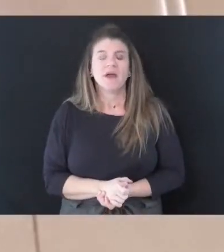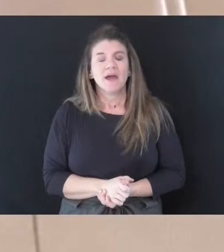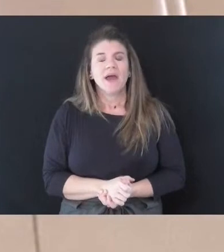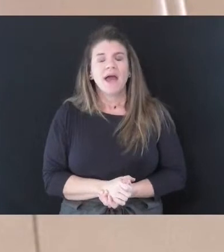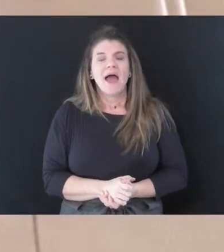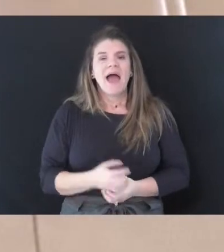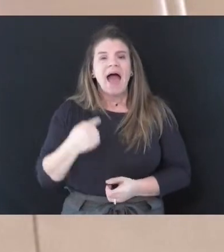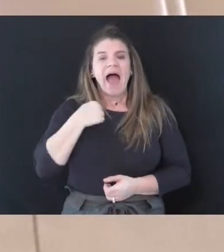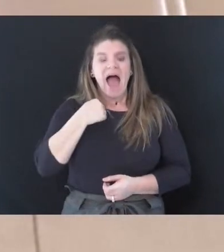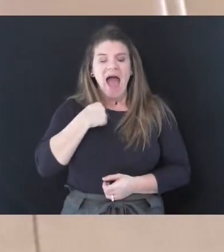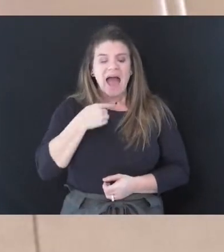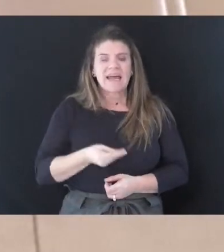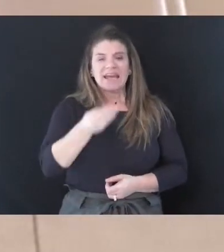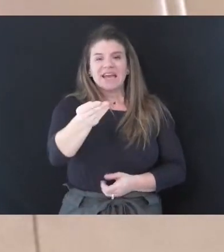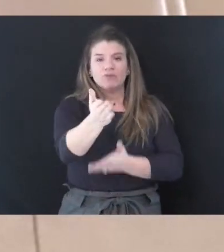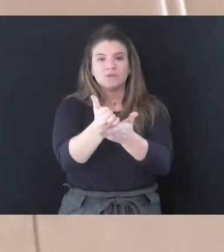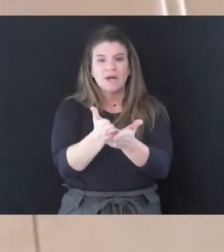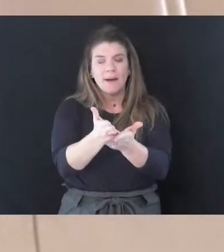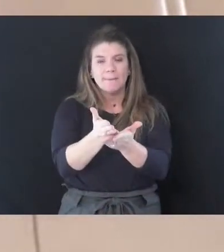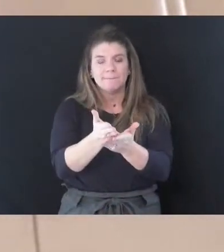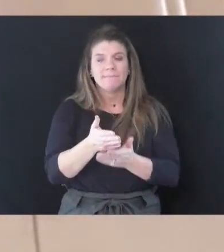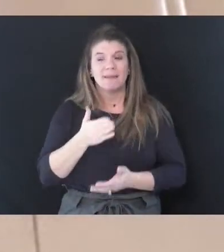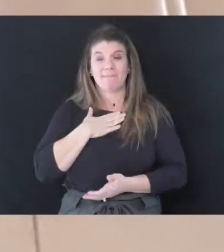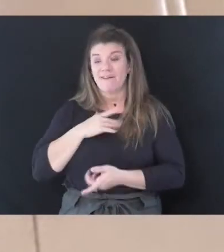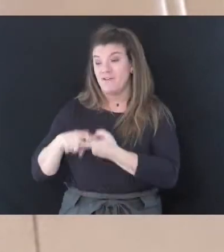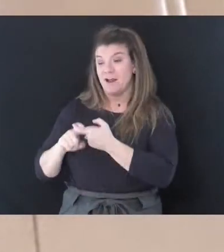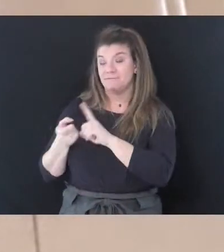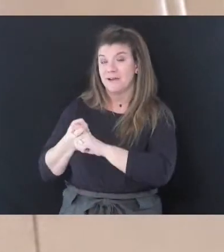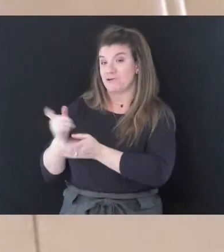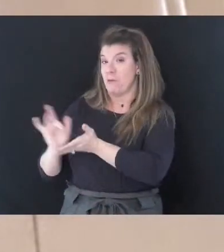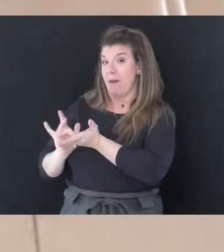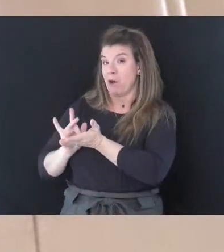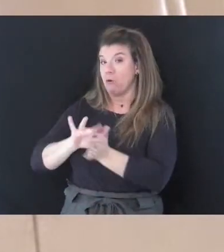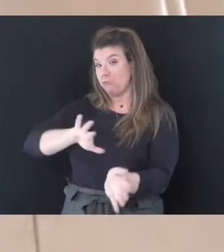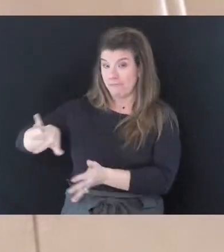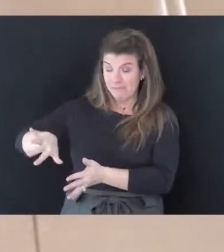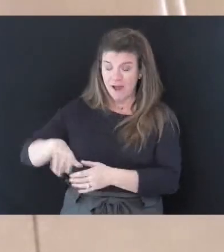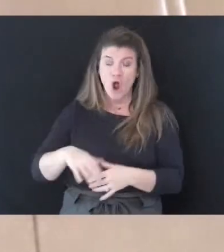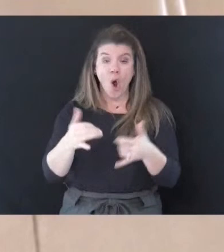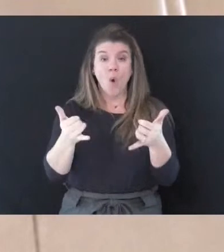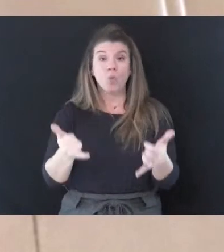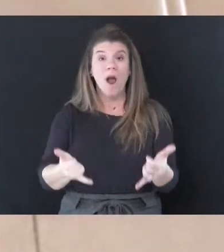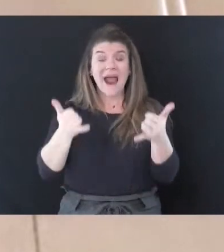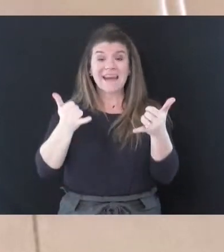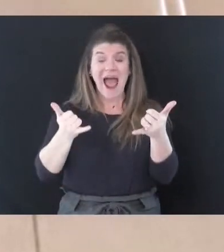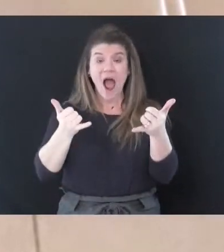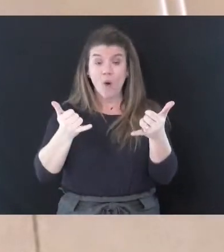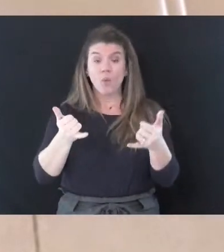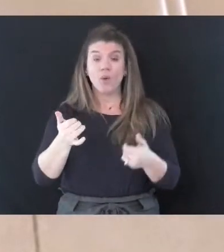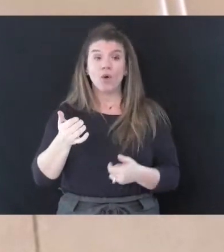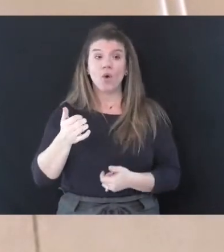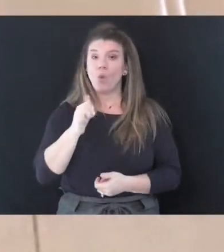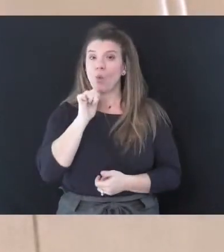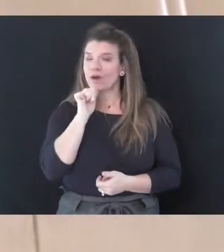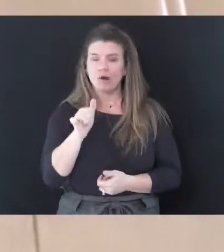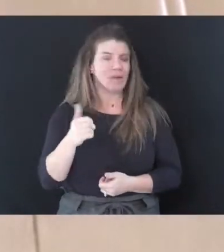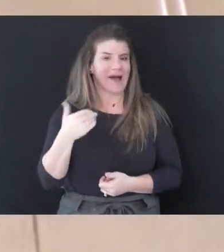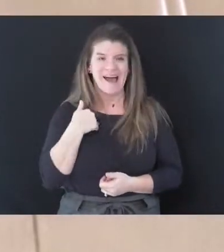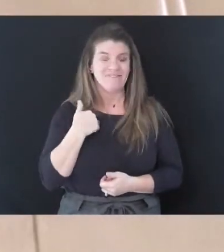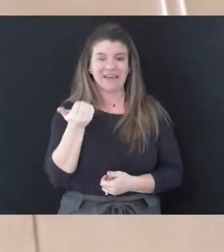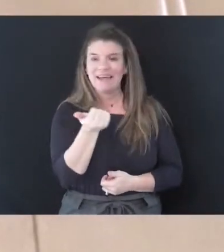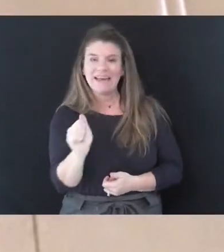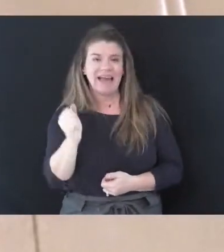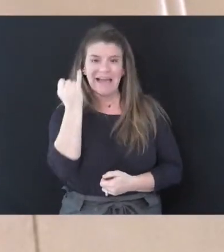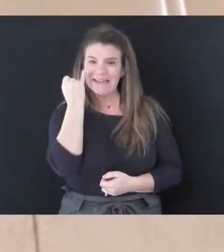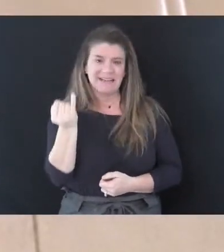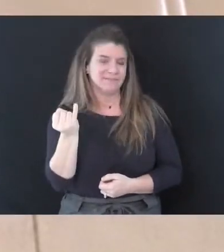part, and I'll let my good friend cover the medical part, Governor. Right now, Mark, we do not have any